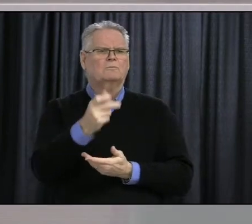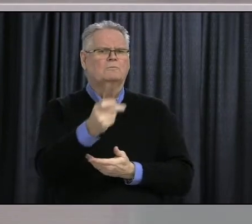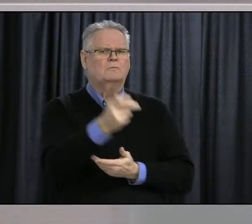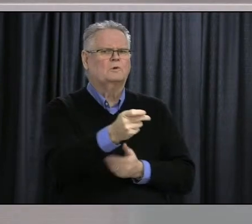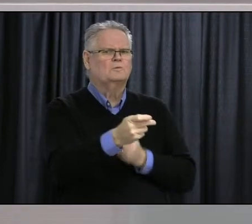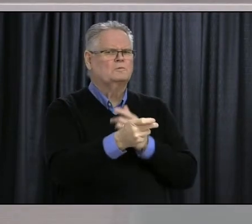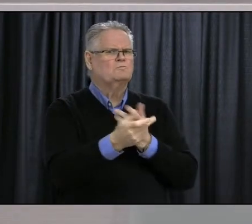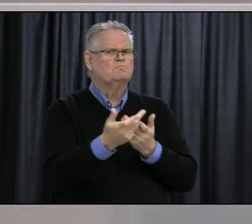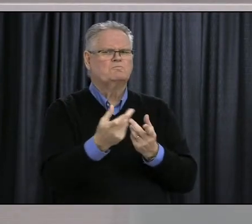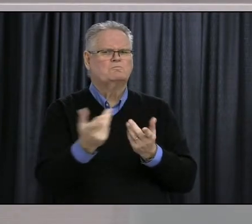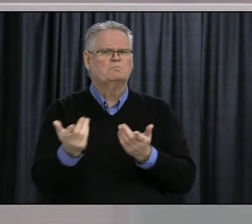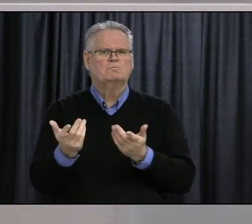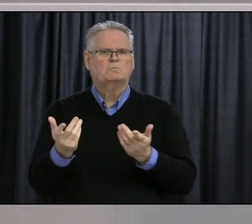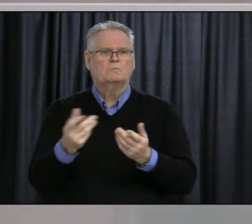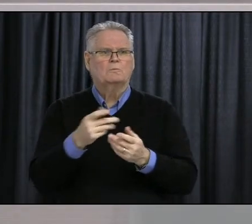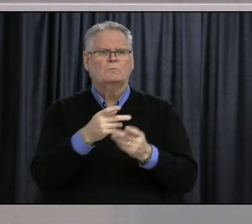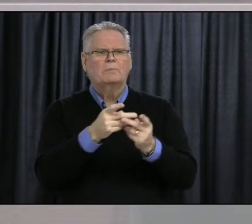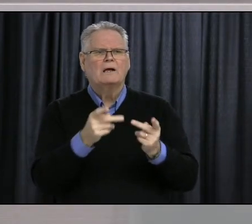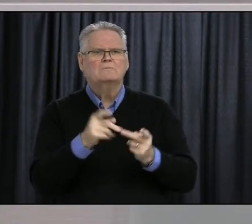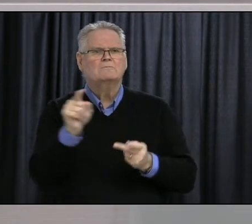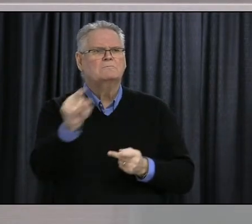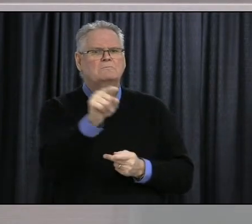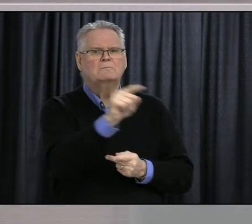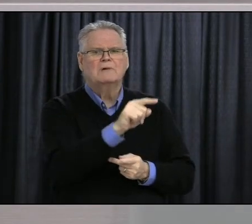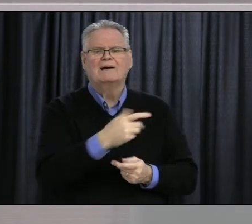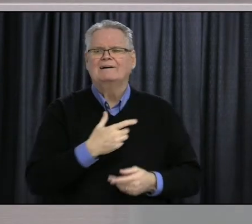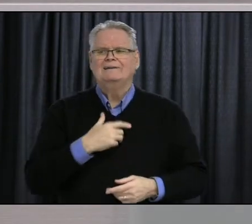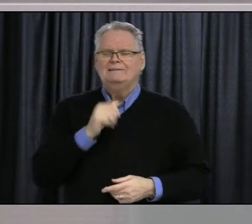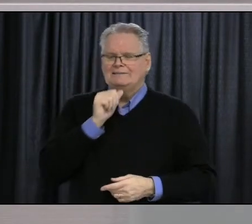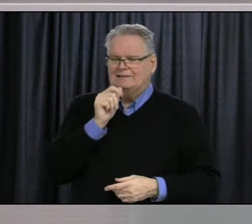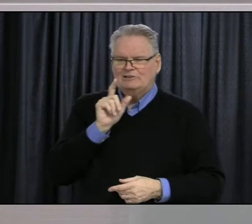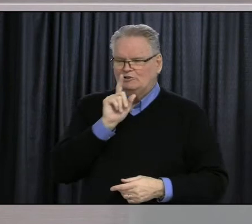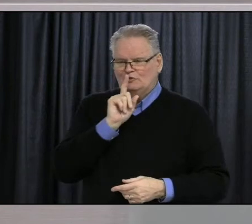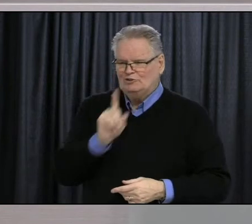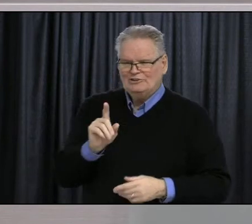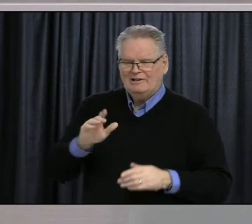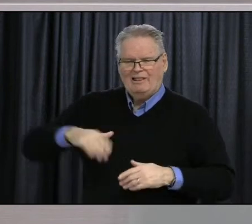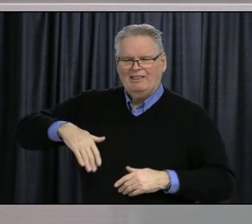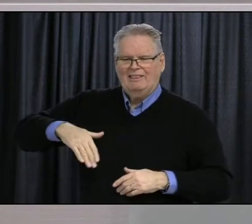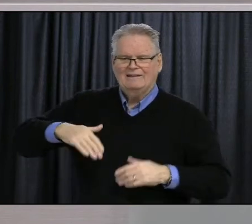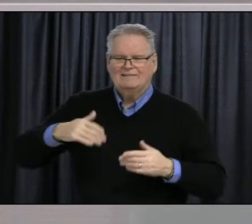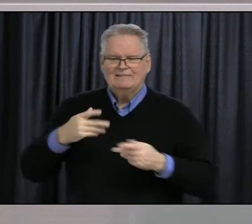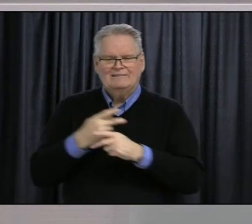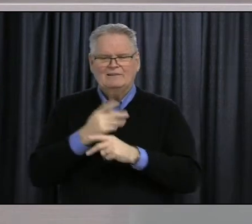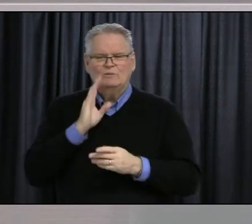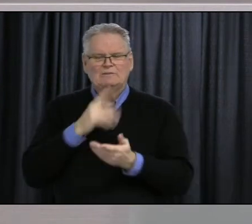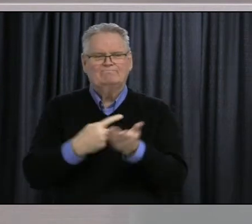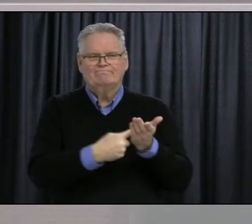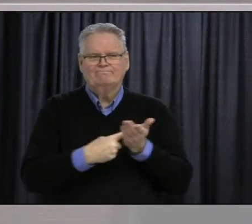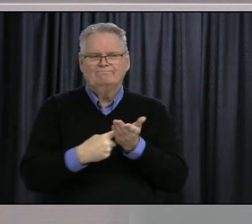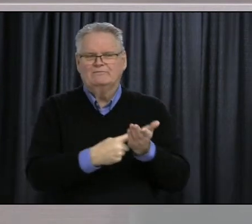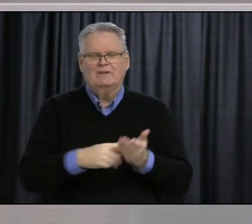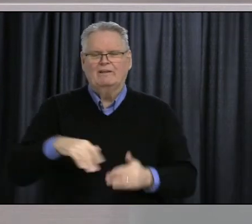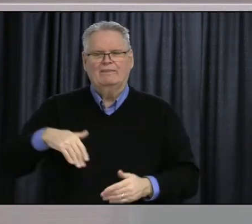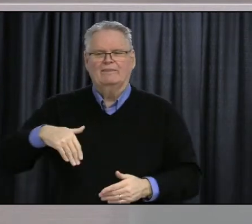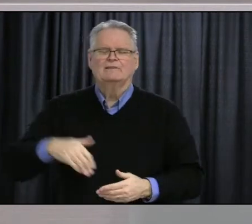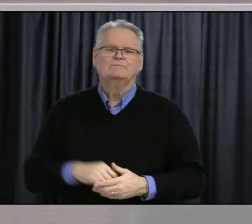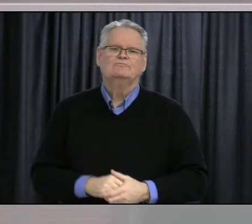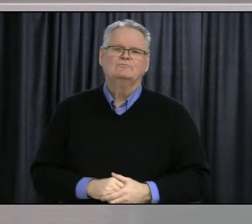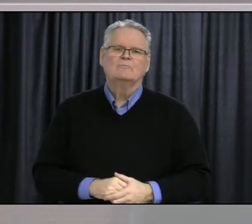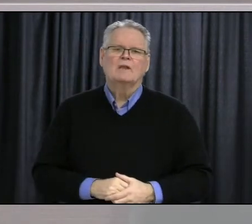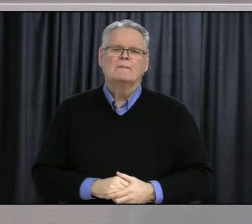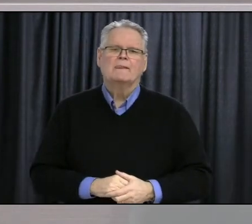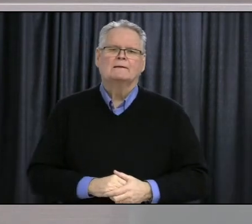Okay, and when we had the Grand Bank cluster, the testing went pretty deep and went on for a couple of weeks.